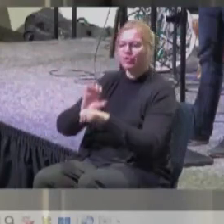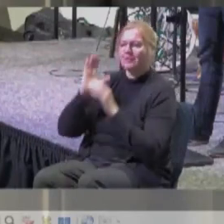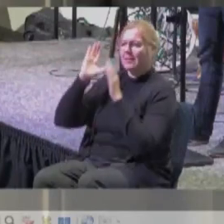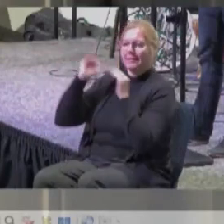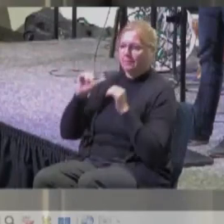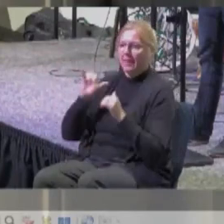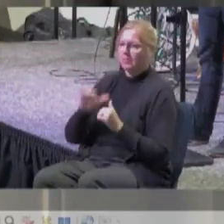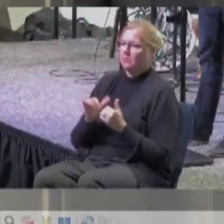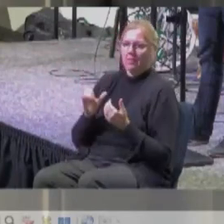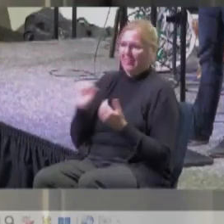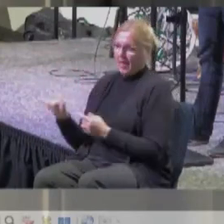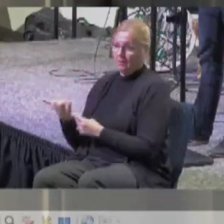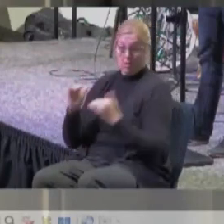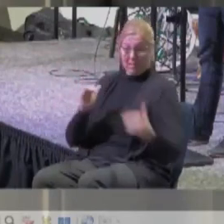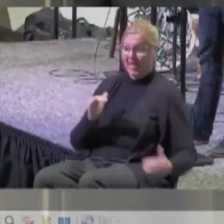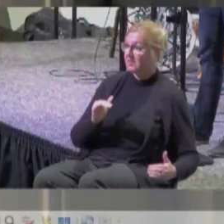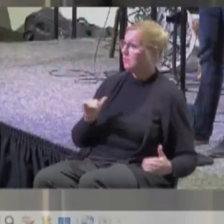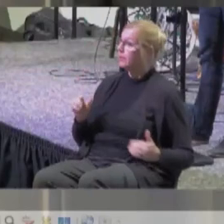nothing less.